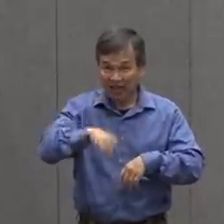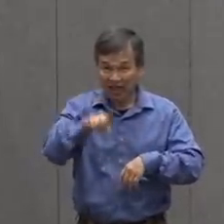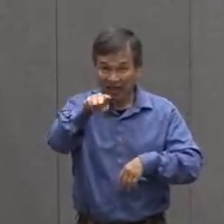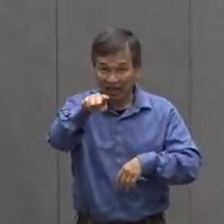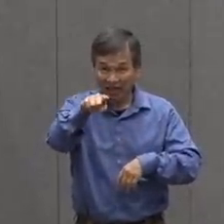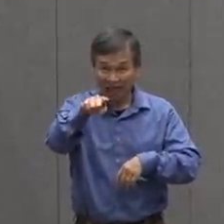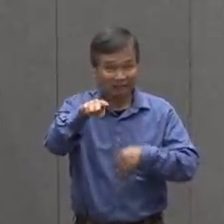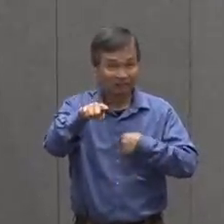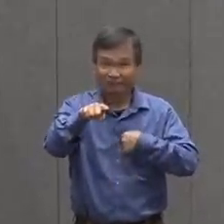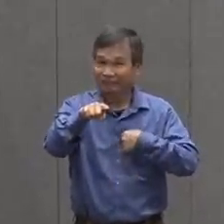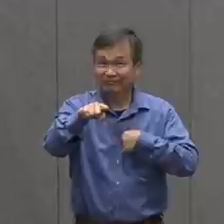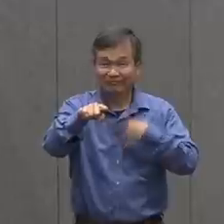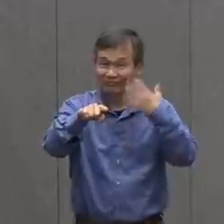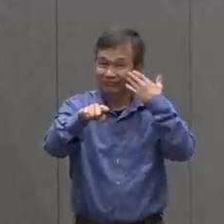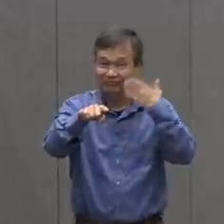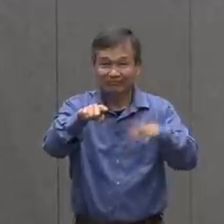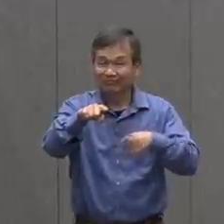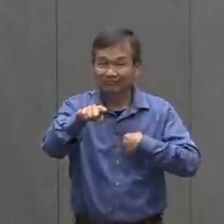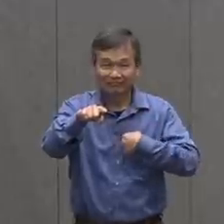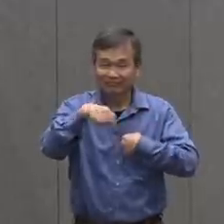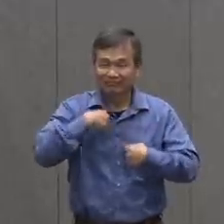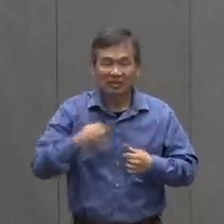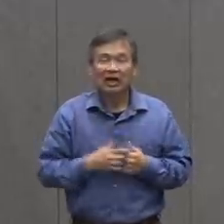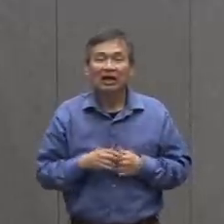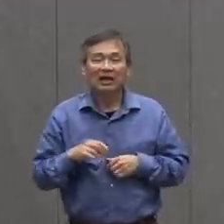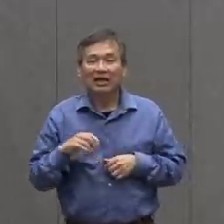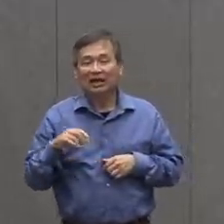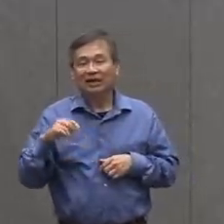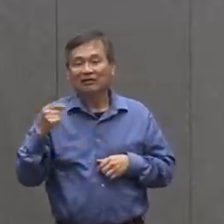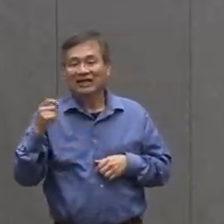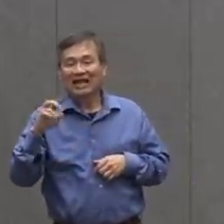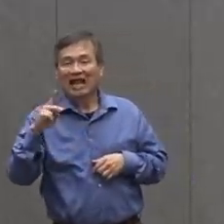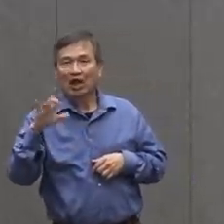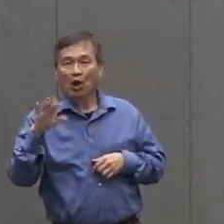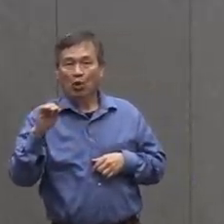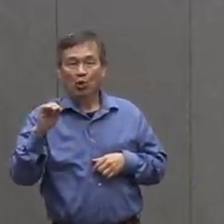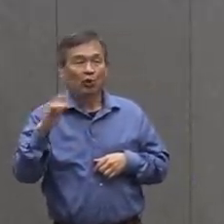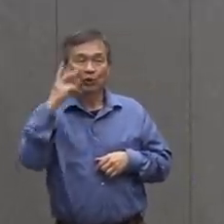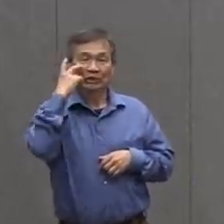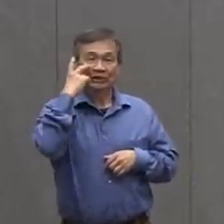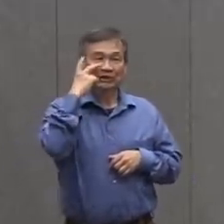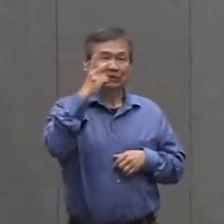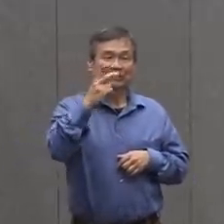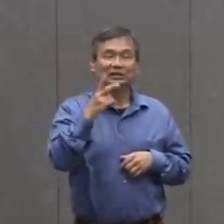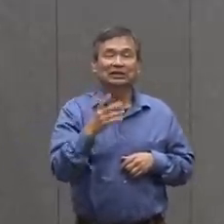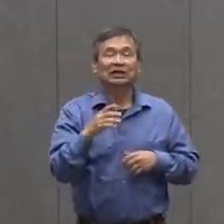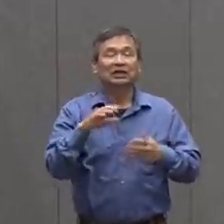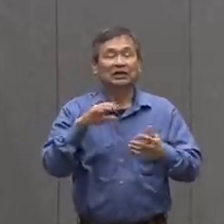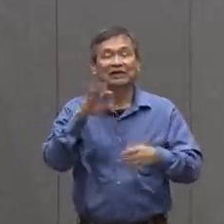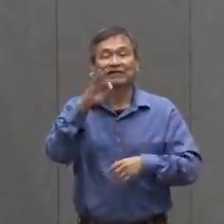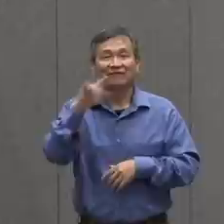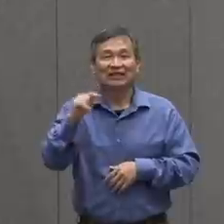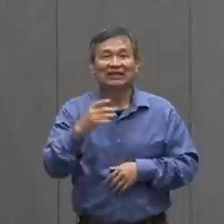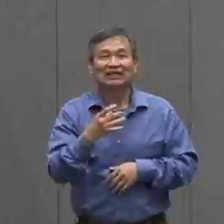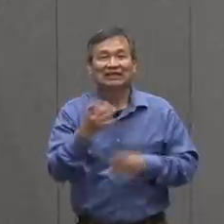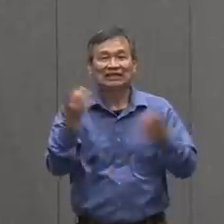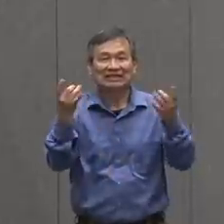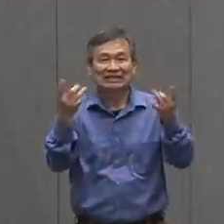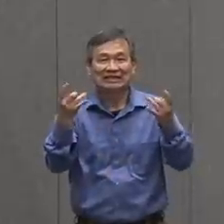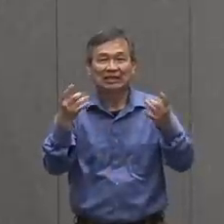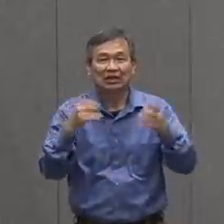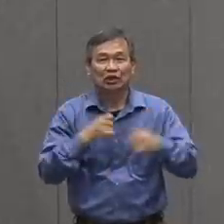didn't. If you're a gecko, you can use your sticky feet to walk on the ceiling.